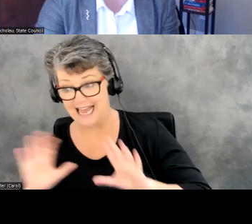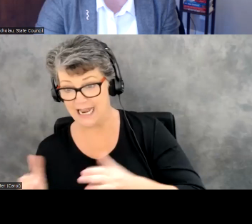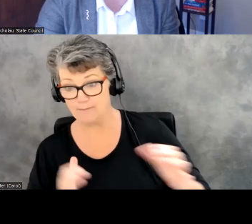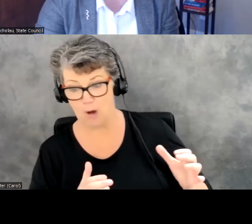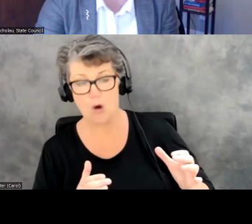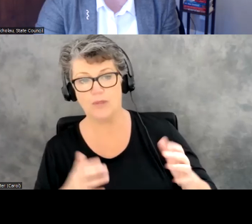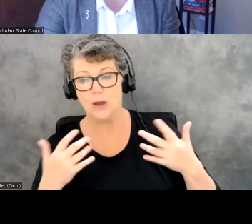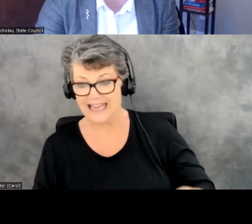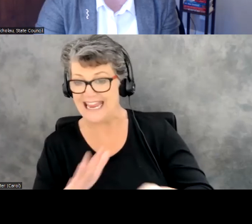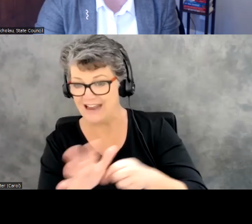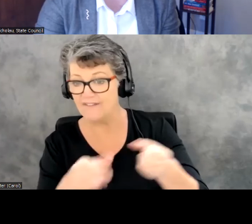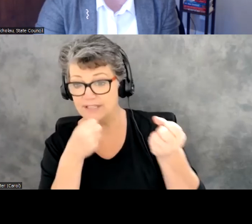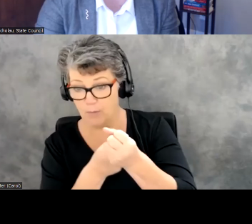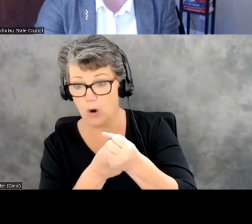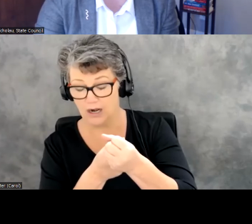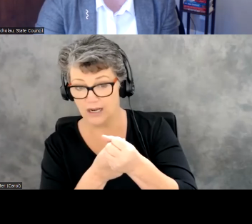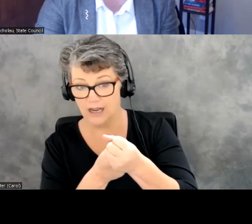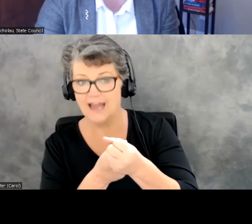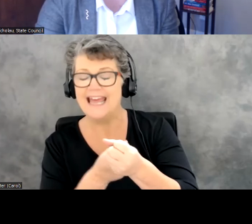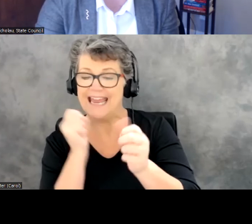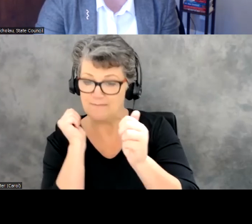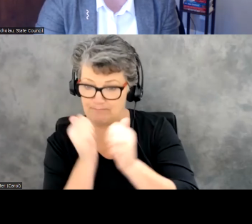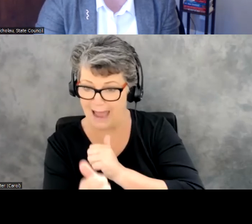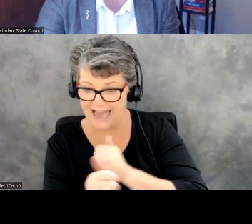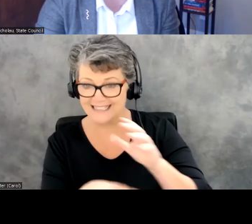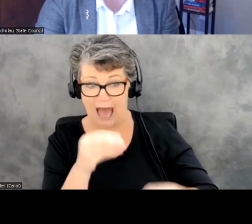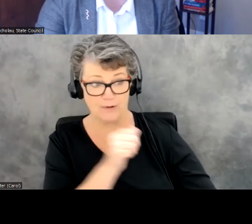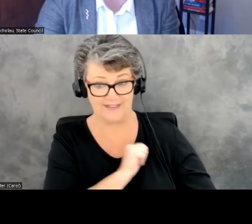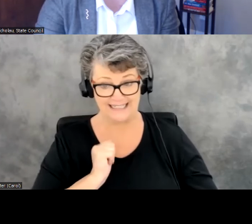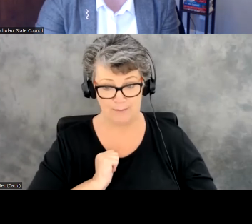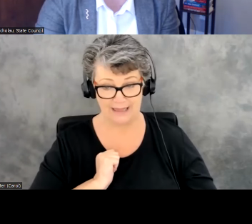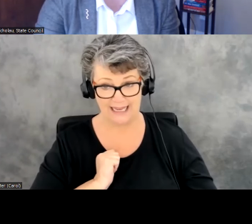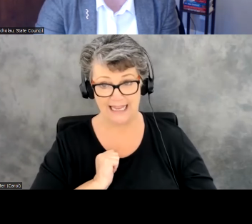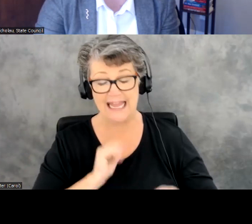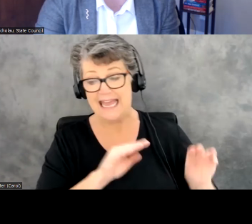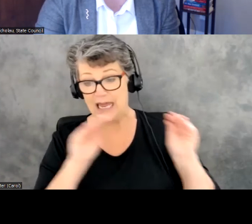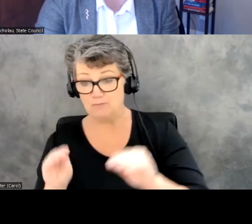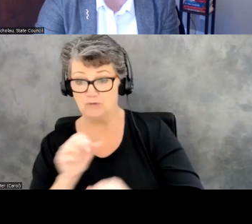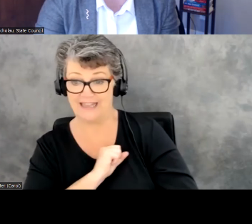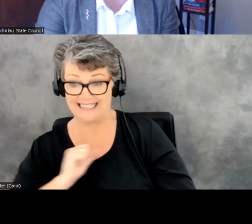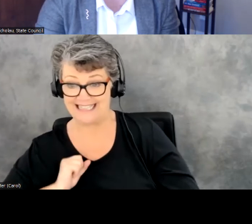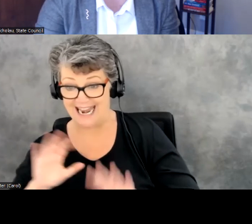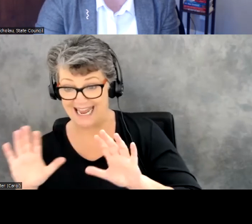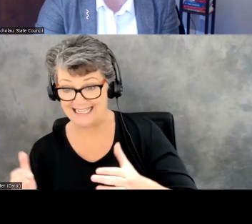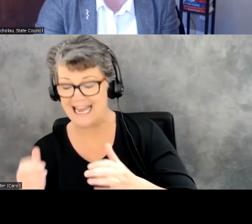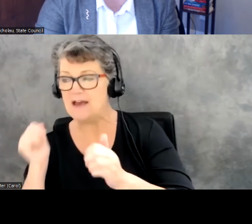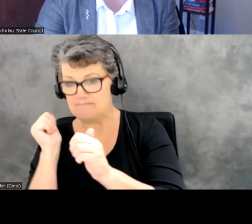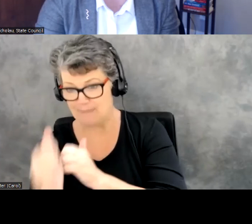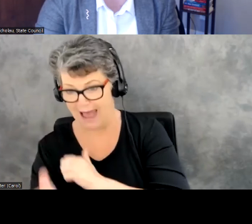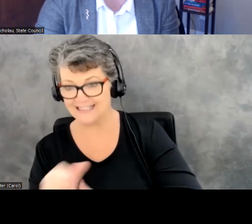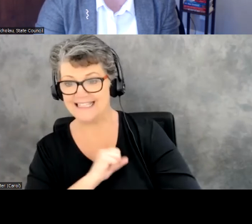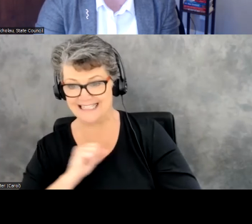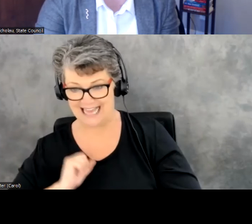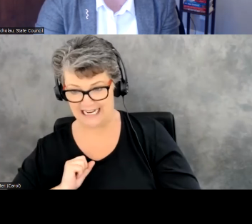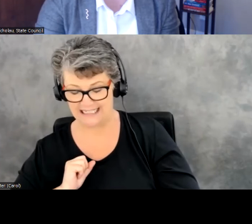expressed enough support that it passed out of the Assembly, it moved into the Senate, it passed the Senate